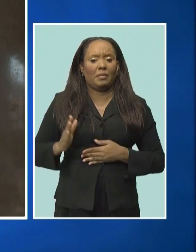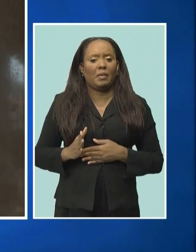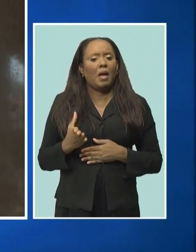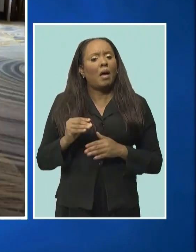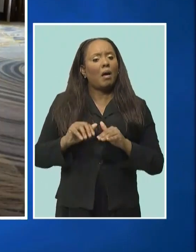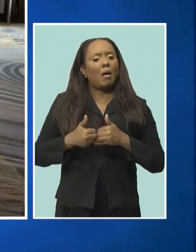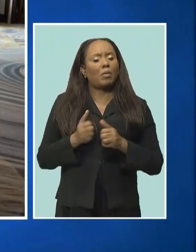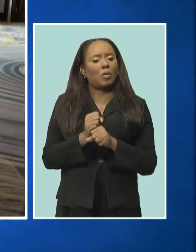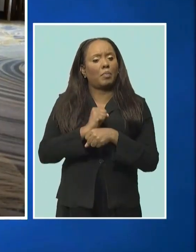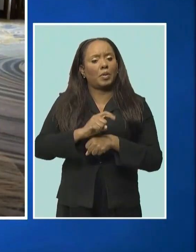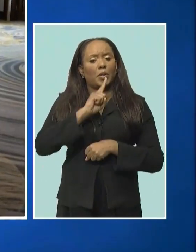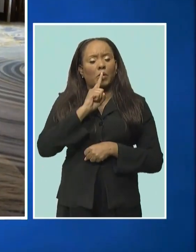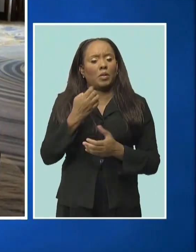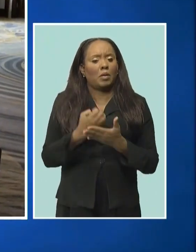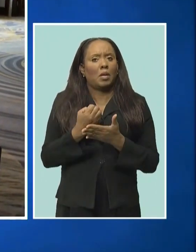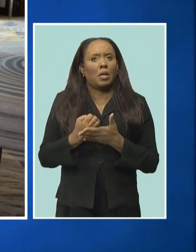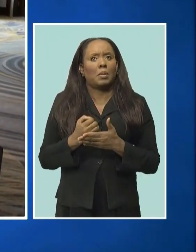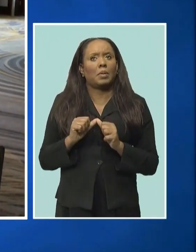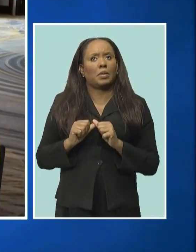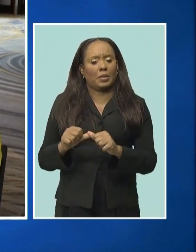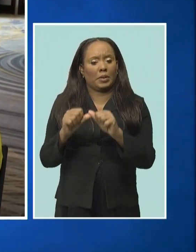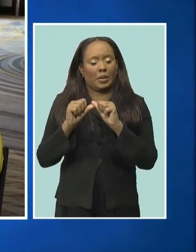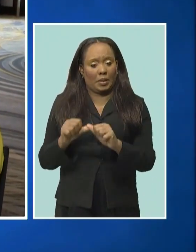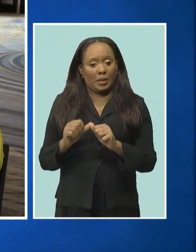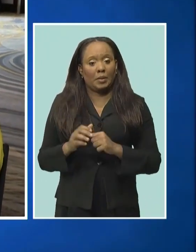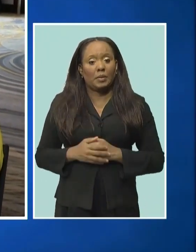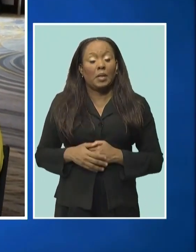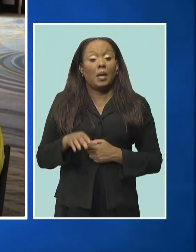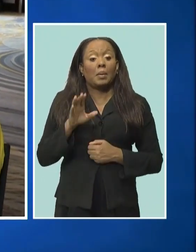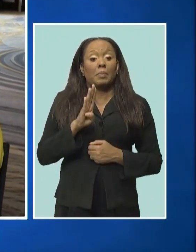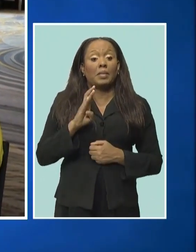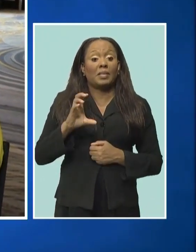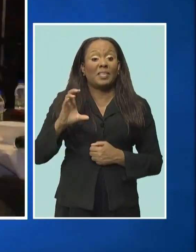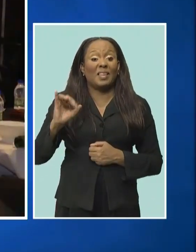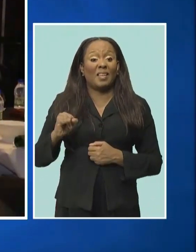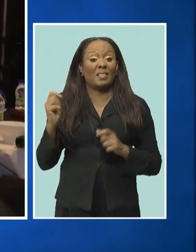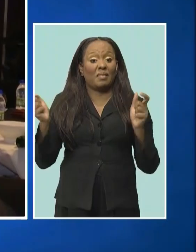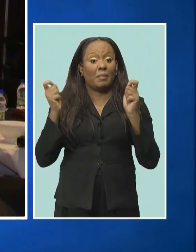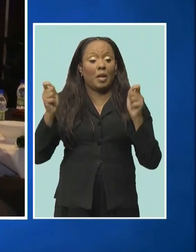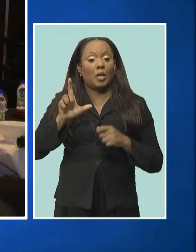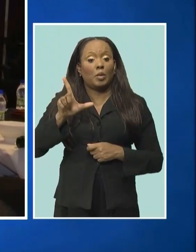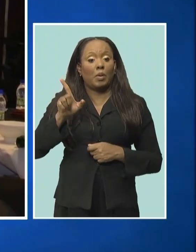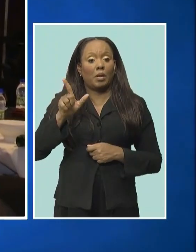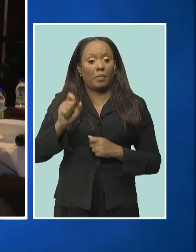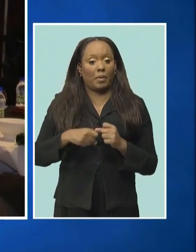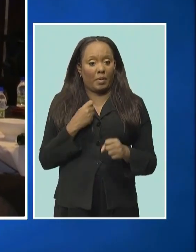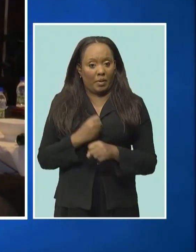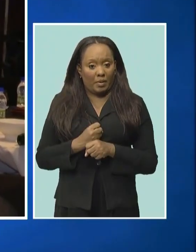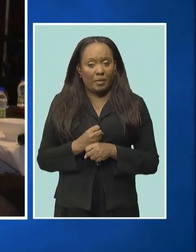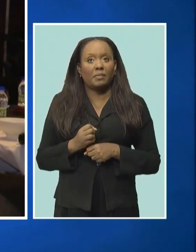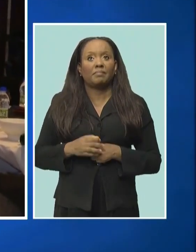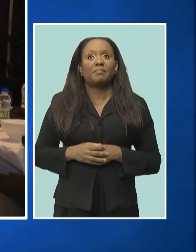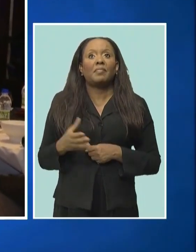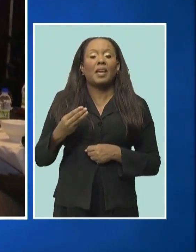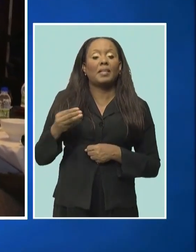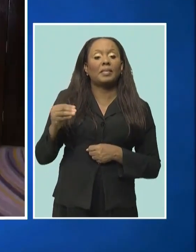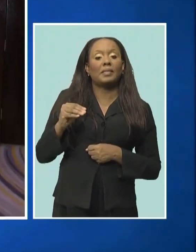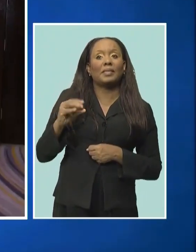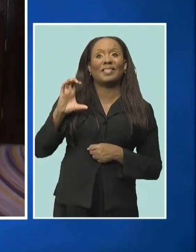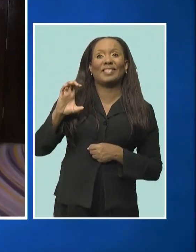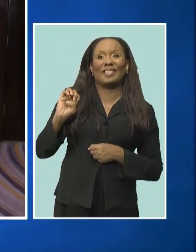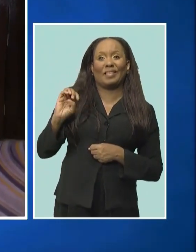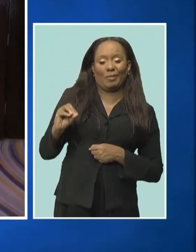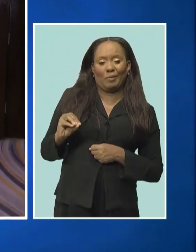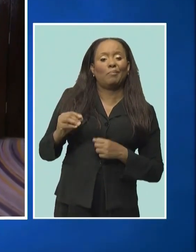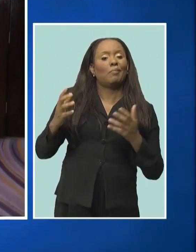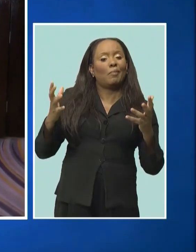economy. The BCSI celebrates 21 years this year, and its Chief Executive Officer, Michelle Smith-Mears, says they're committed